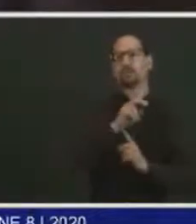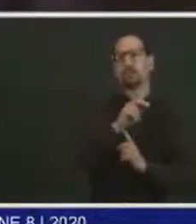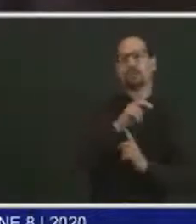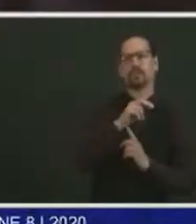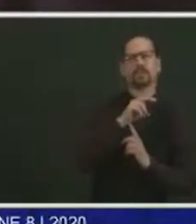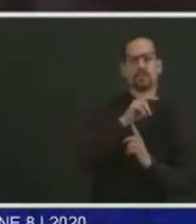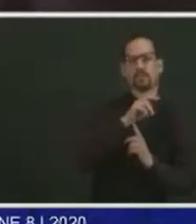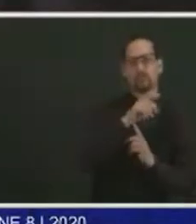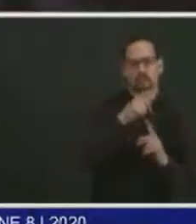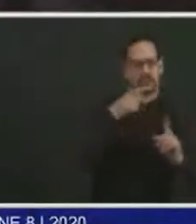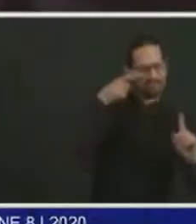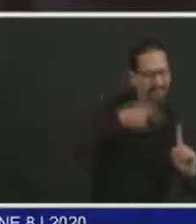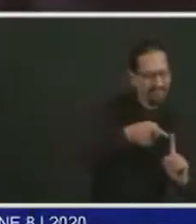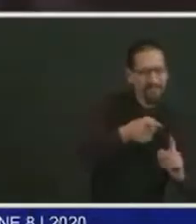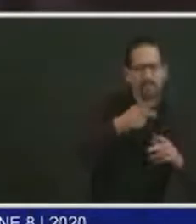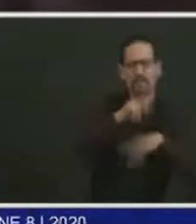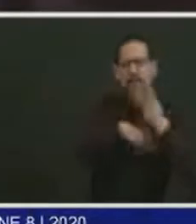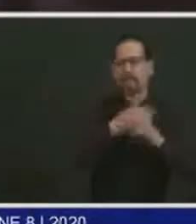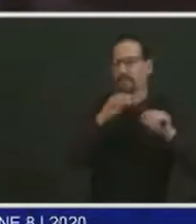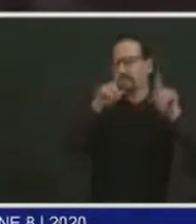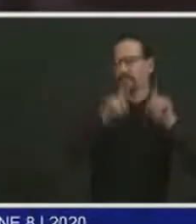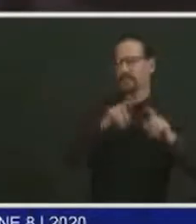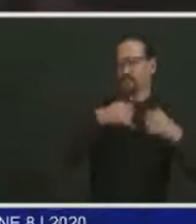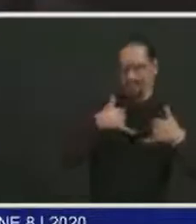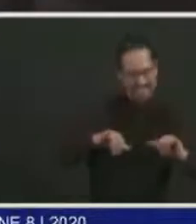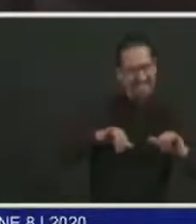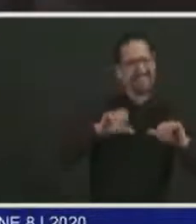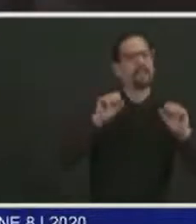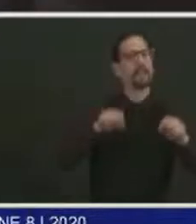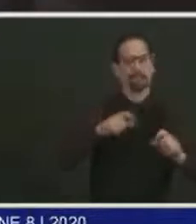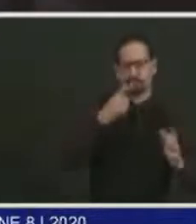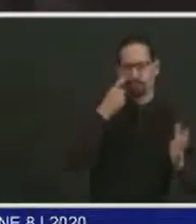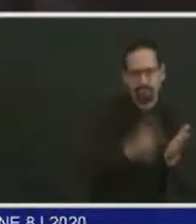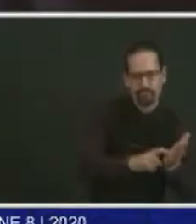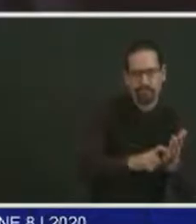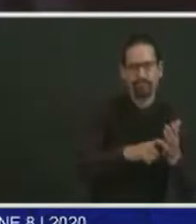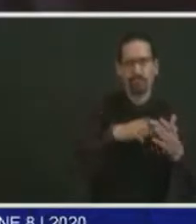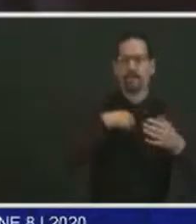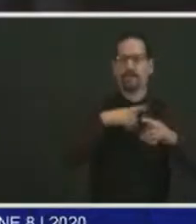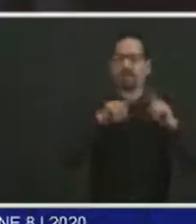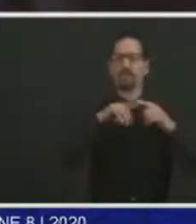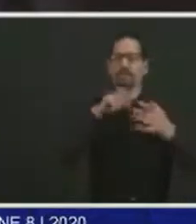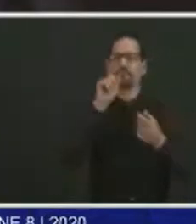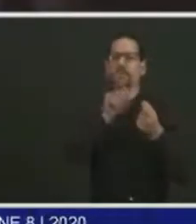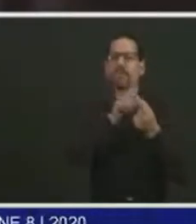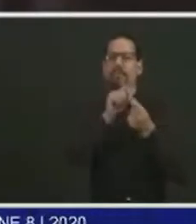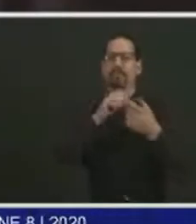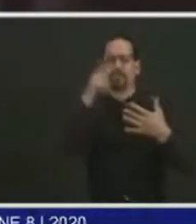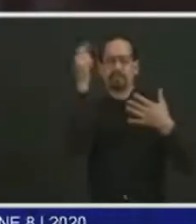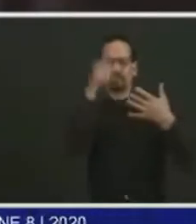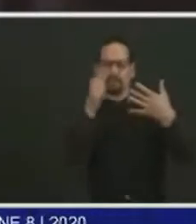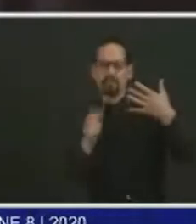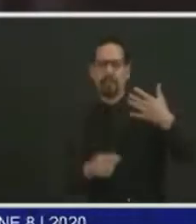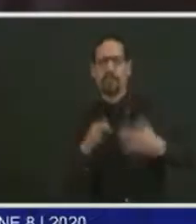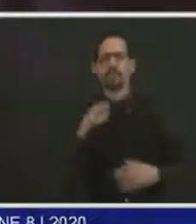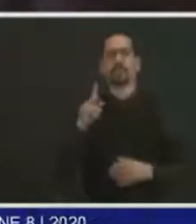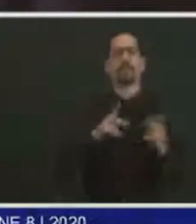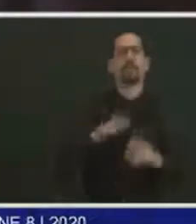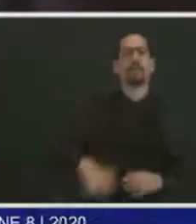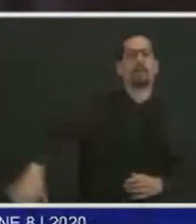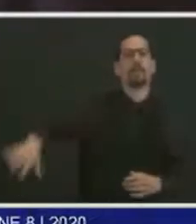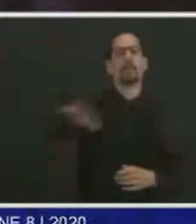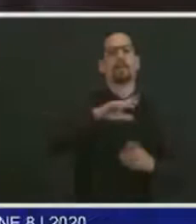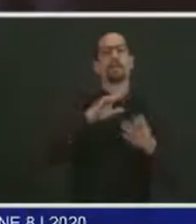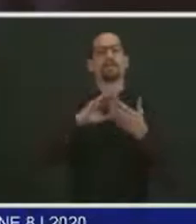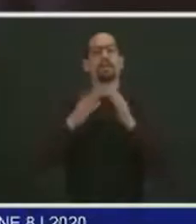within a larger strategy. We're sampling specific members of the population so that we can better understand the spread